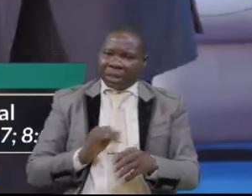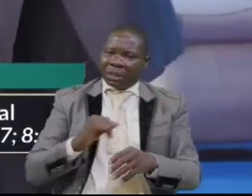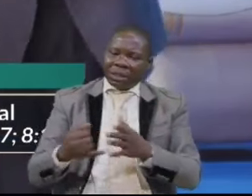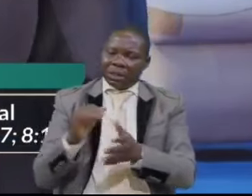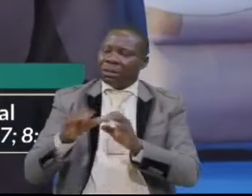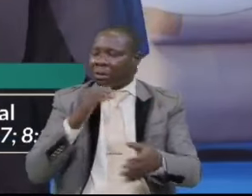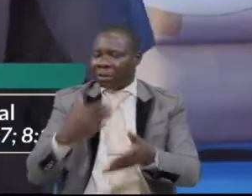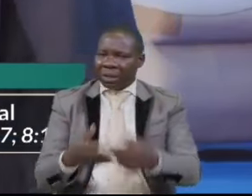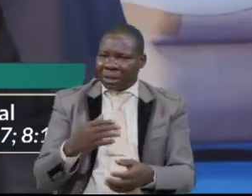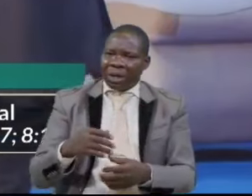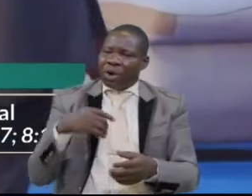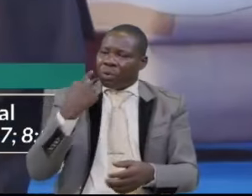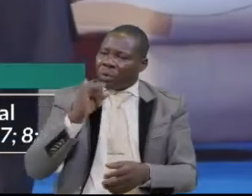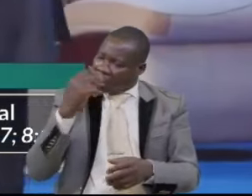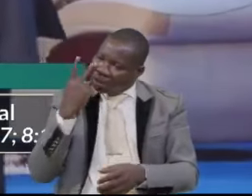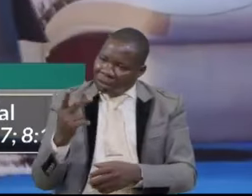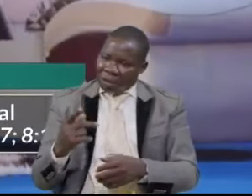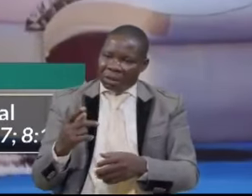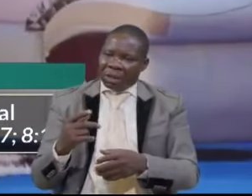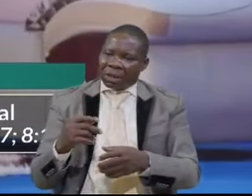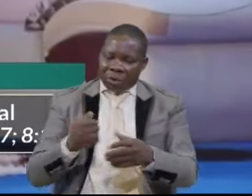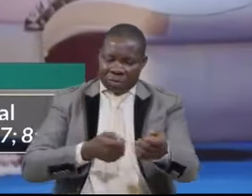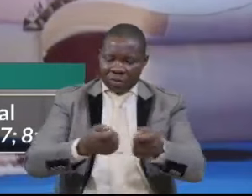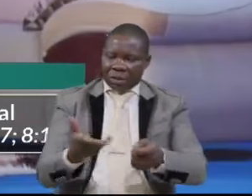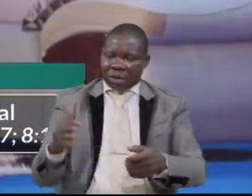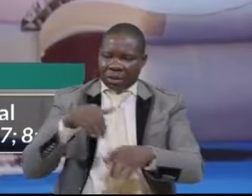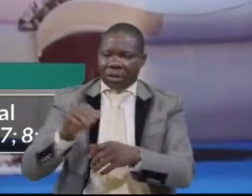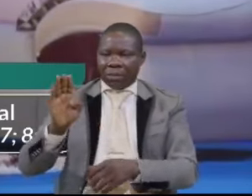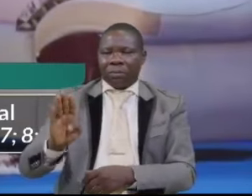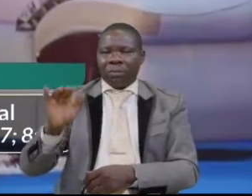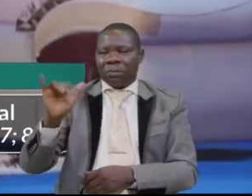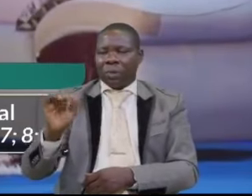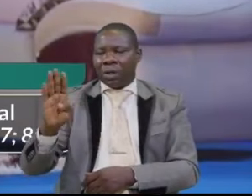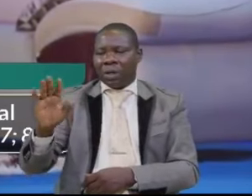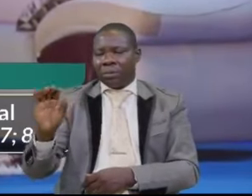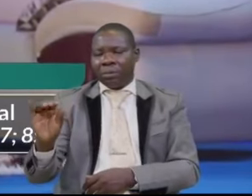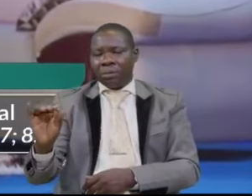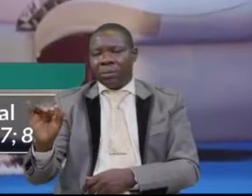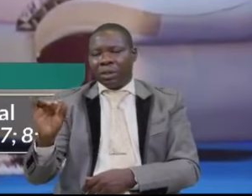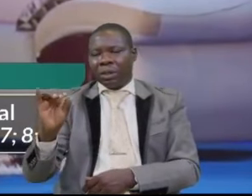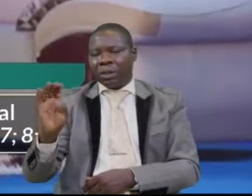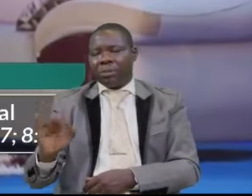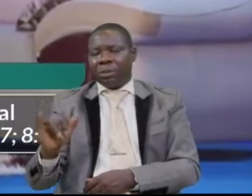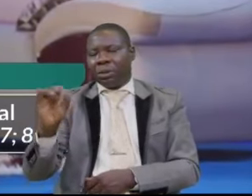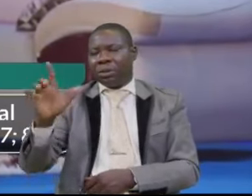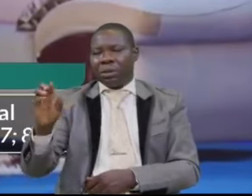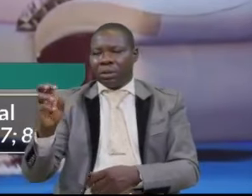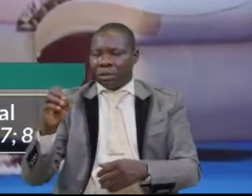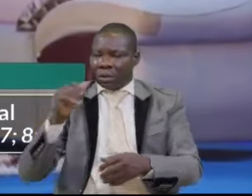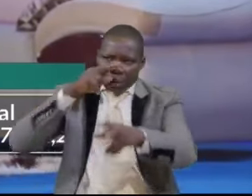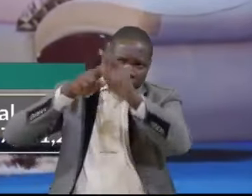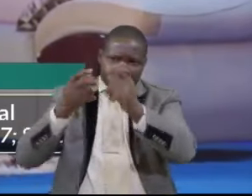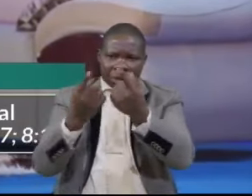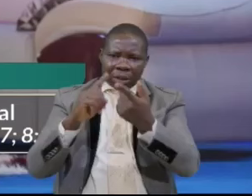shows in Babylon. A vision came unto me. There are people that their lives depend